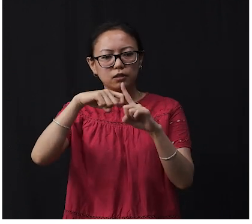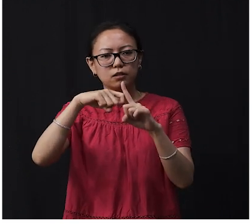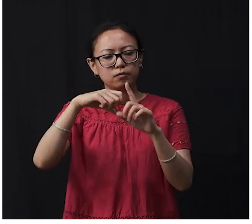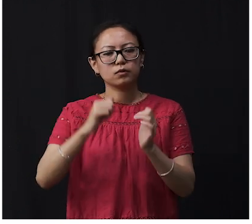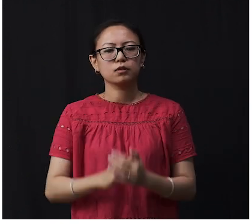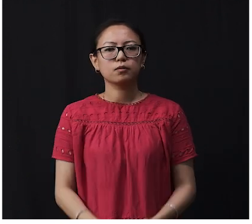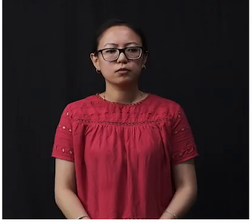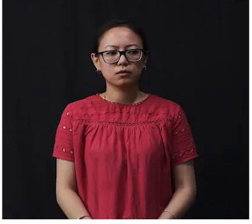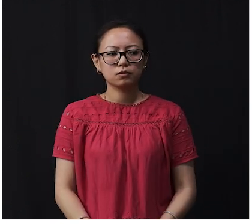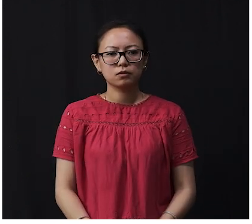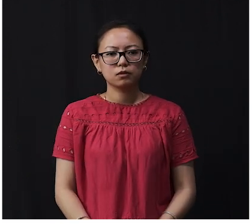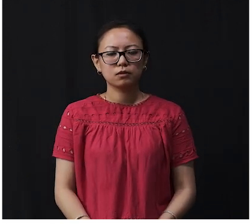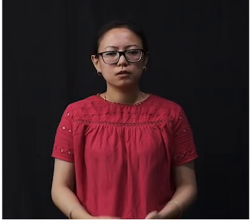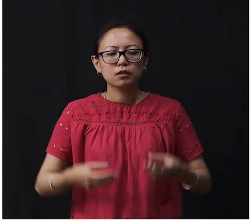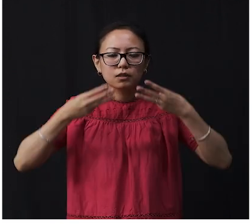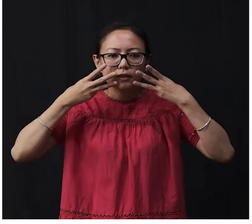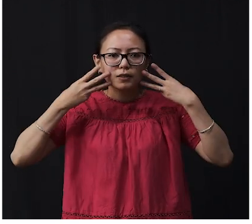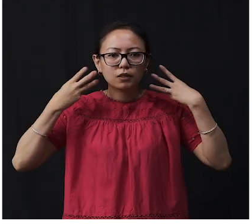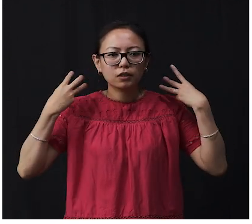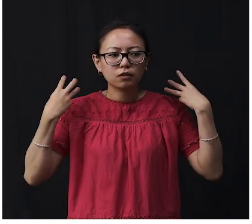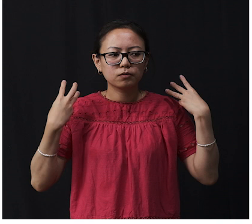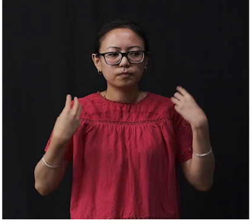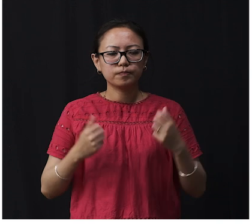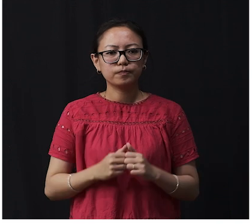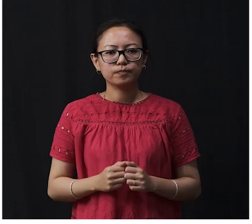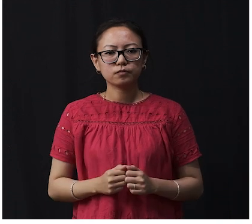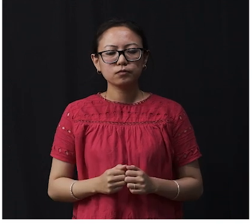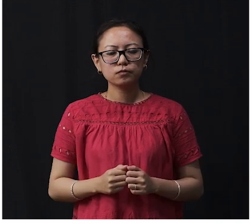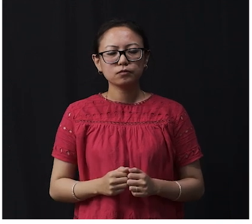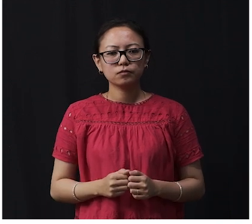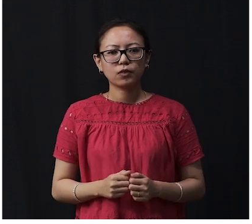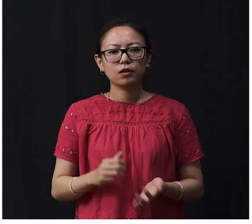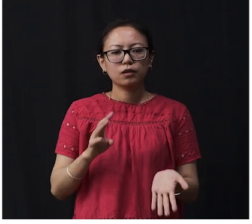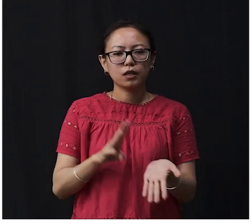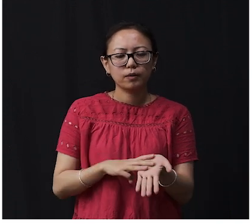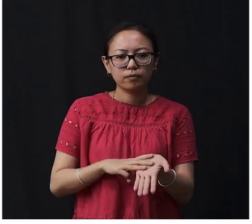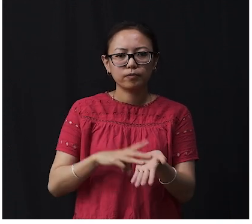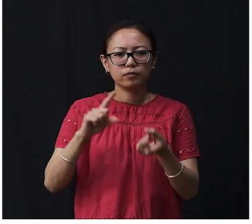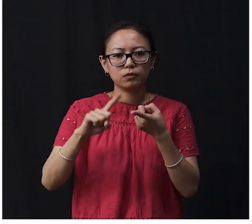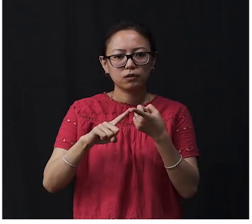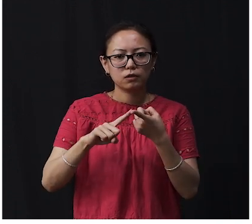B-A-R-K, bark. Now the cat, it mews. So let's all spell